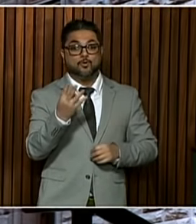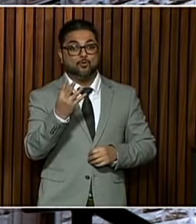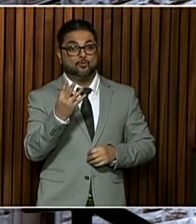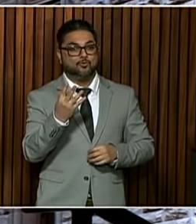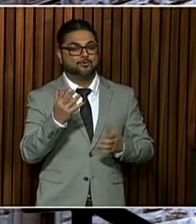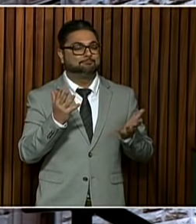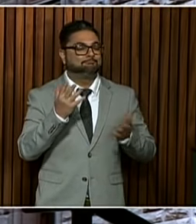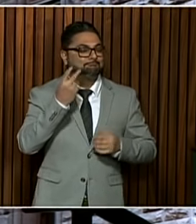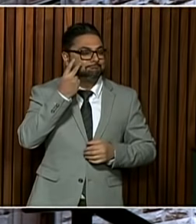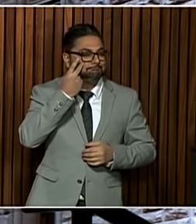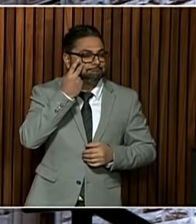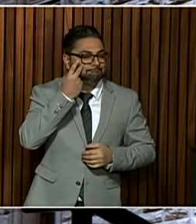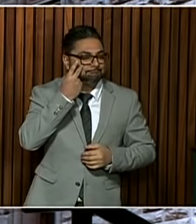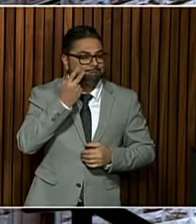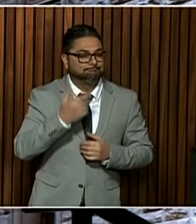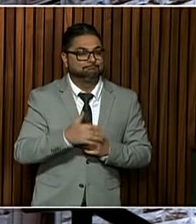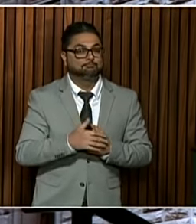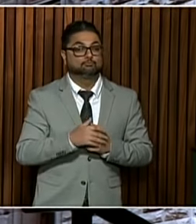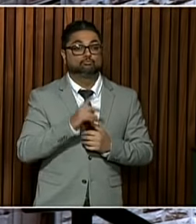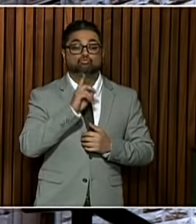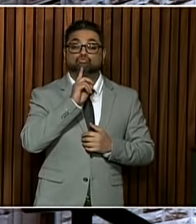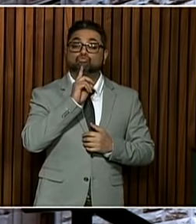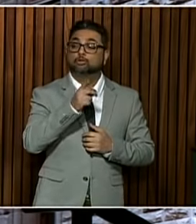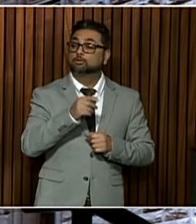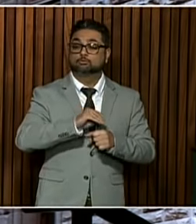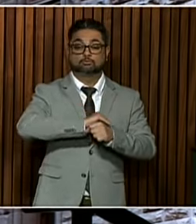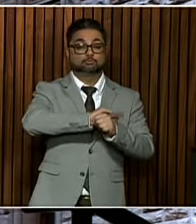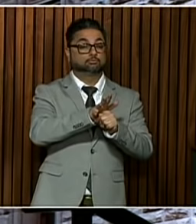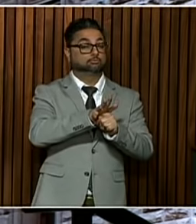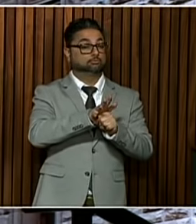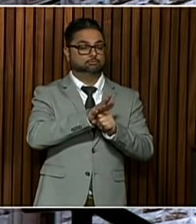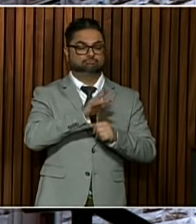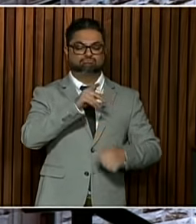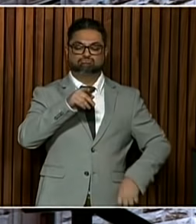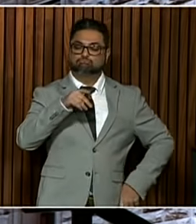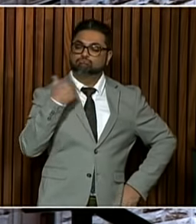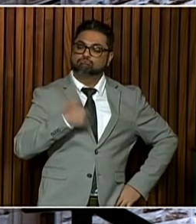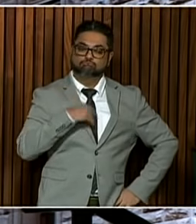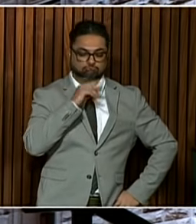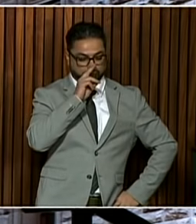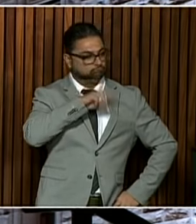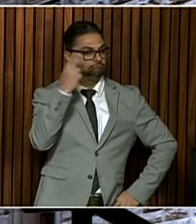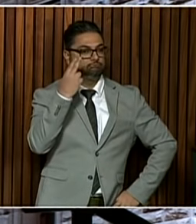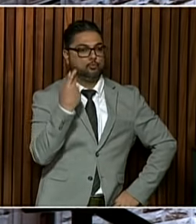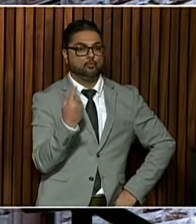addressing the uniqueness of the COVID-19 as we're learning, presenting itself in this high-risk,